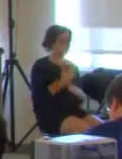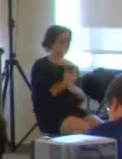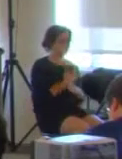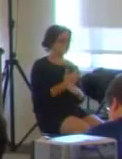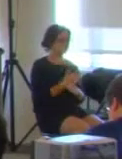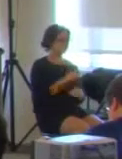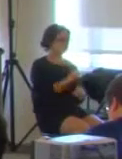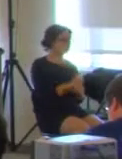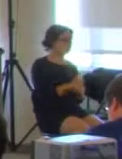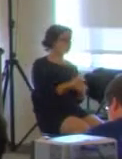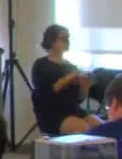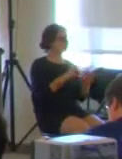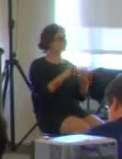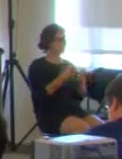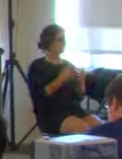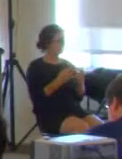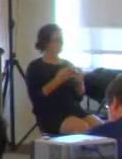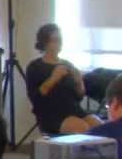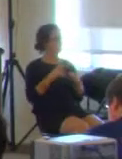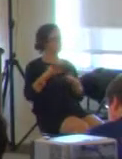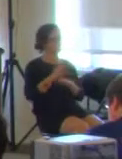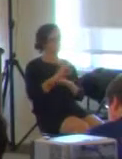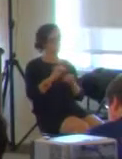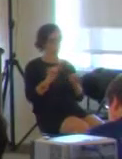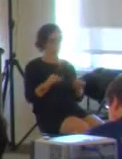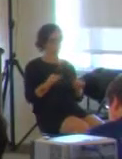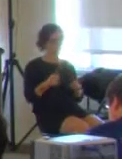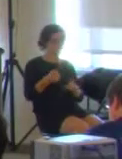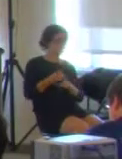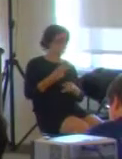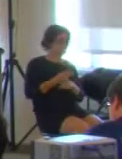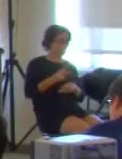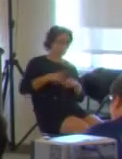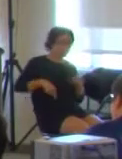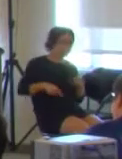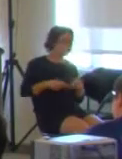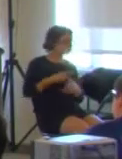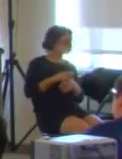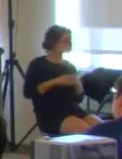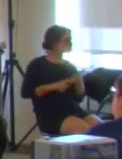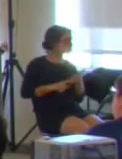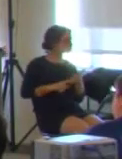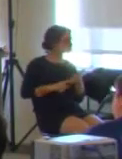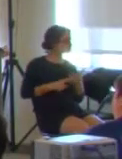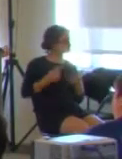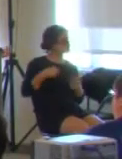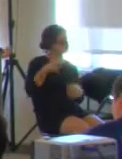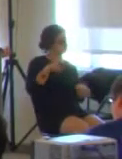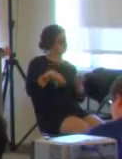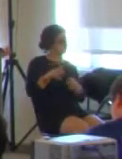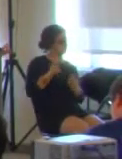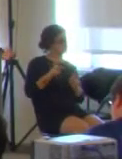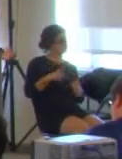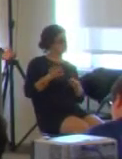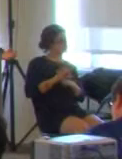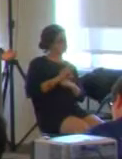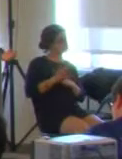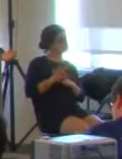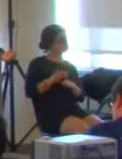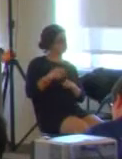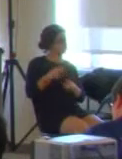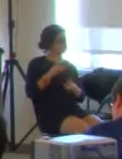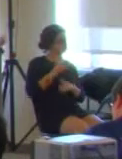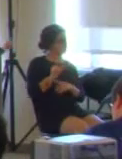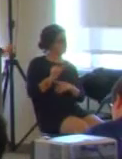job, family, or functioning, self-care. I look at to see, is this person functioning? Are they